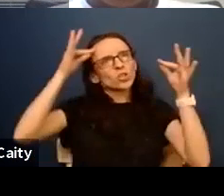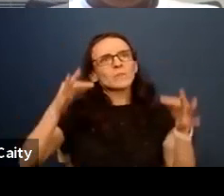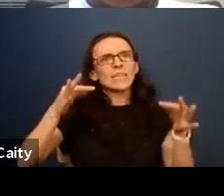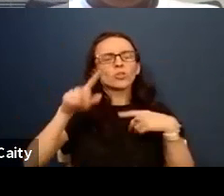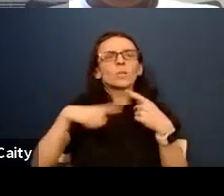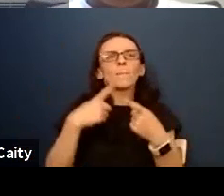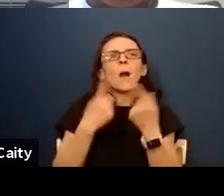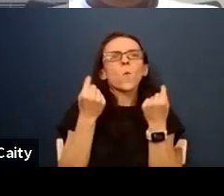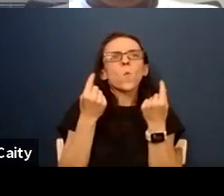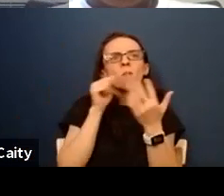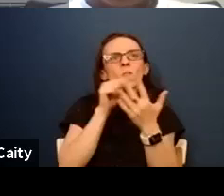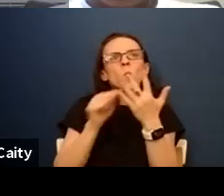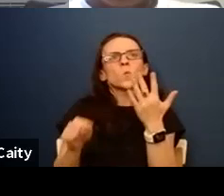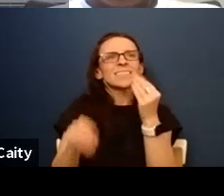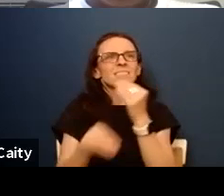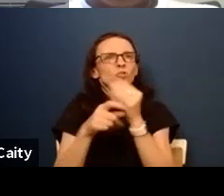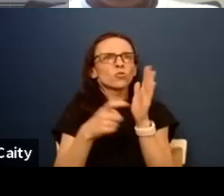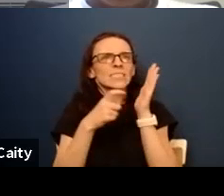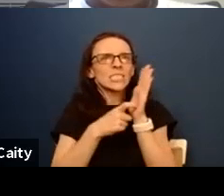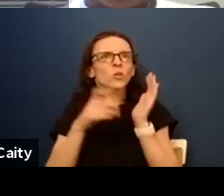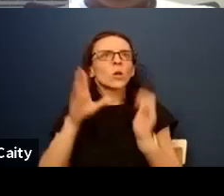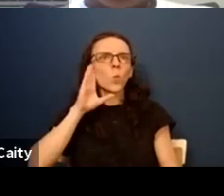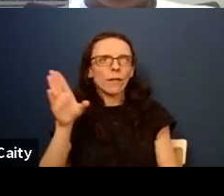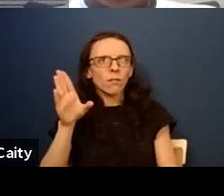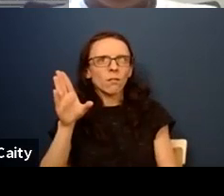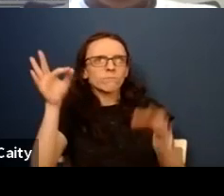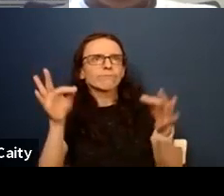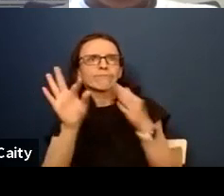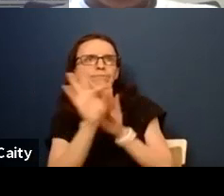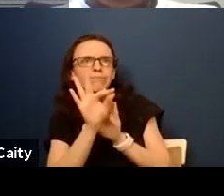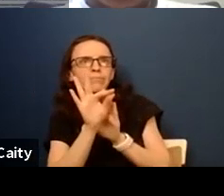those additional criteria will be